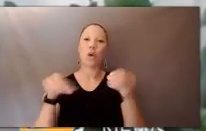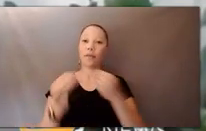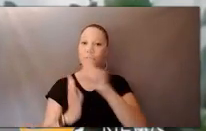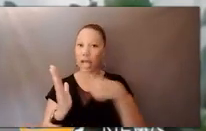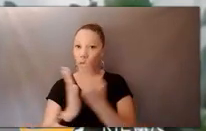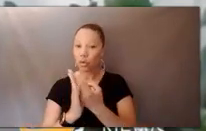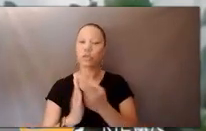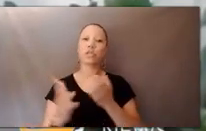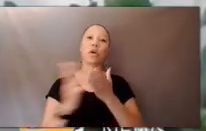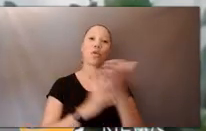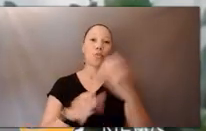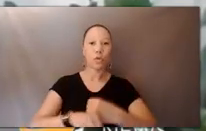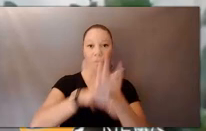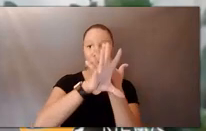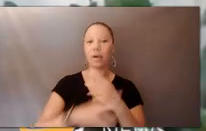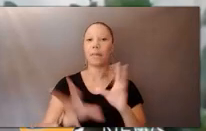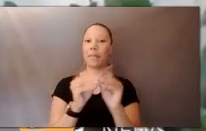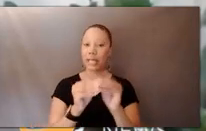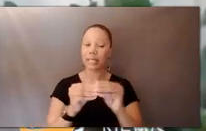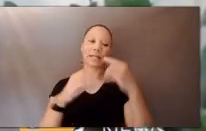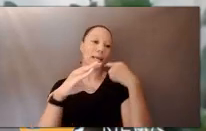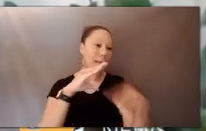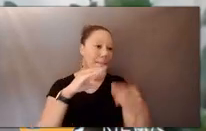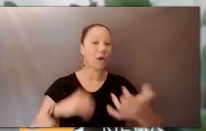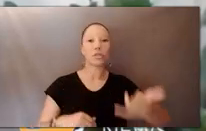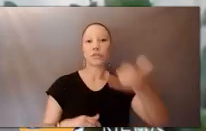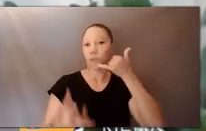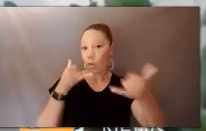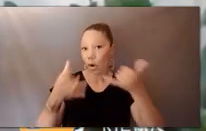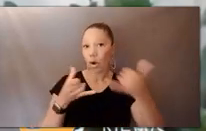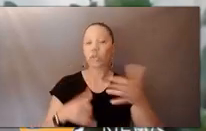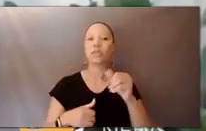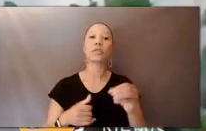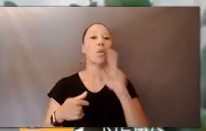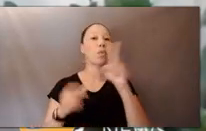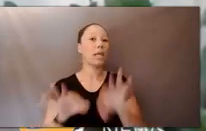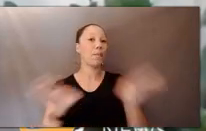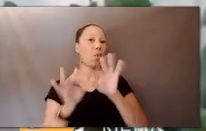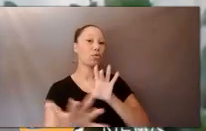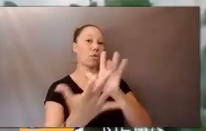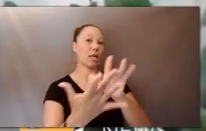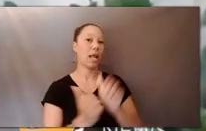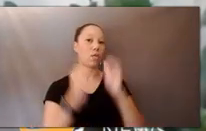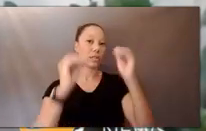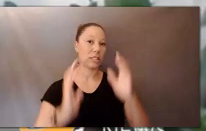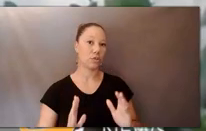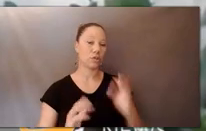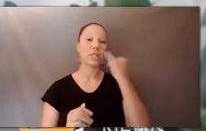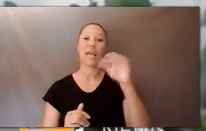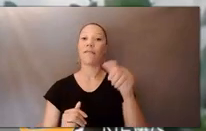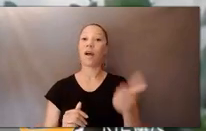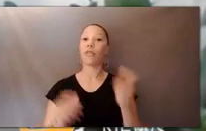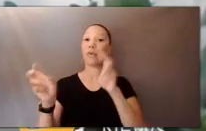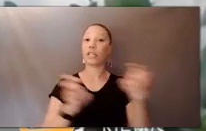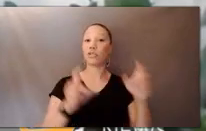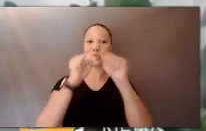through virtual video meetings, through email and phone calls, and so to really just connect with your teachers. If it's other issues, if it's